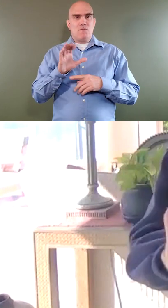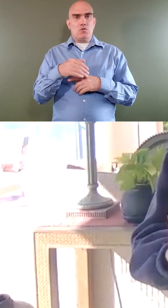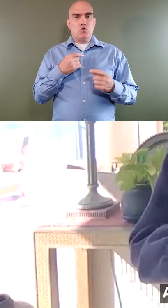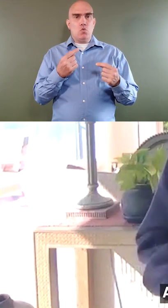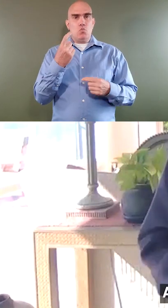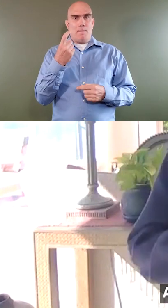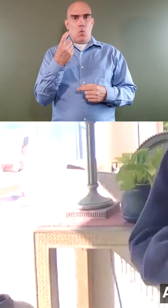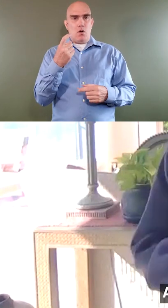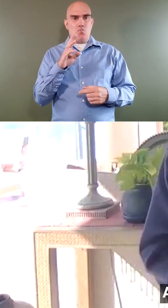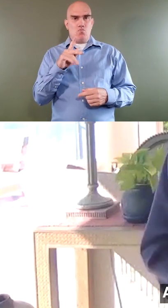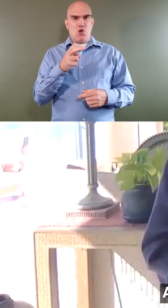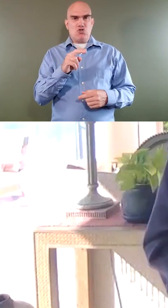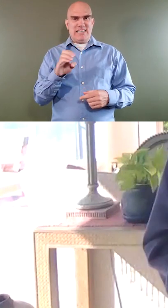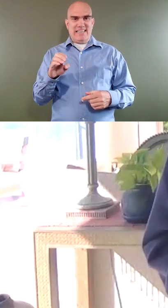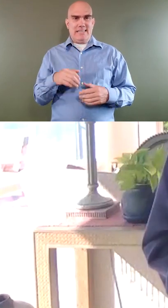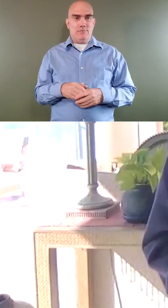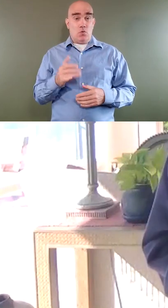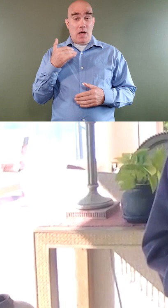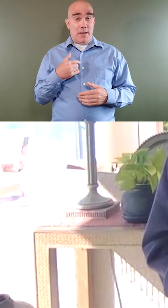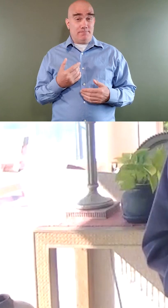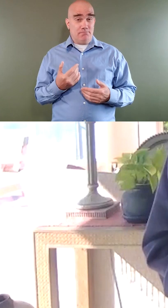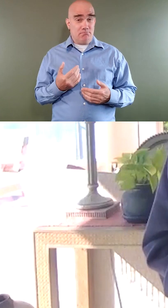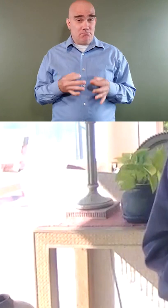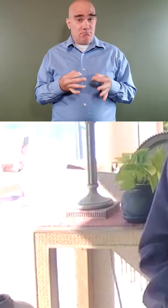more brush knee. And so this is why I'm saying when